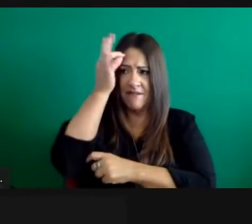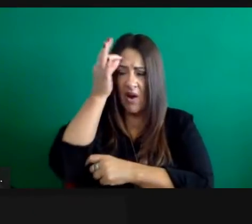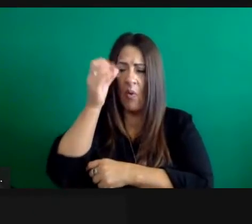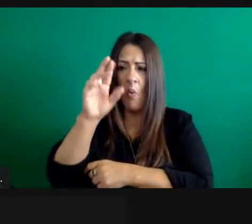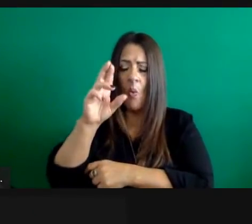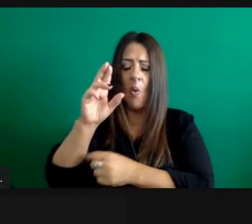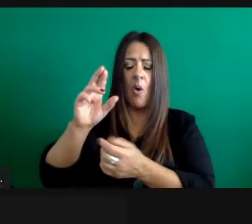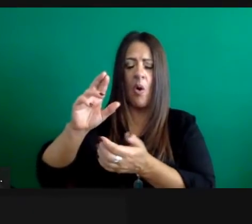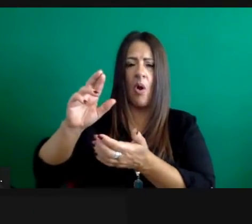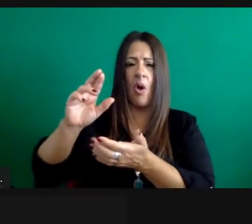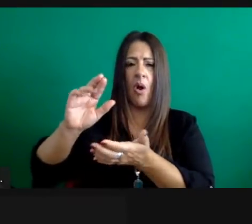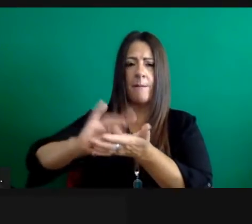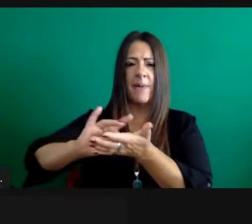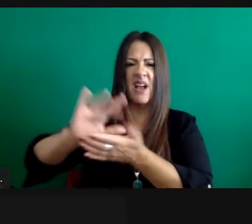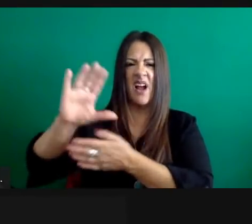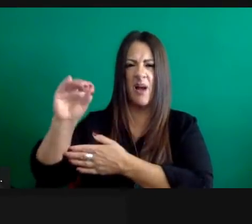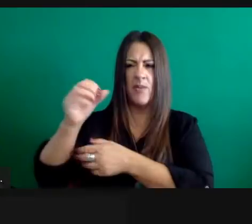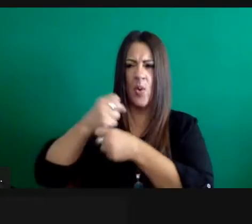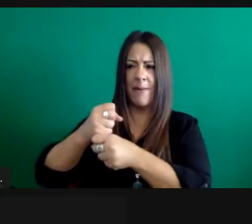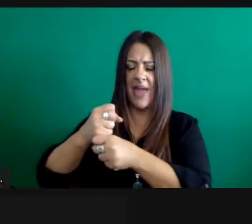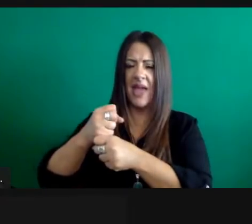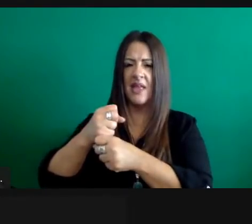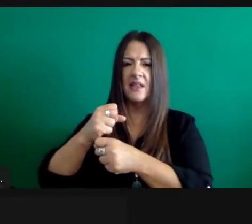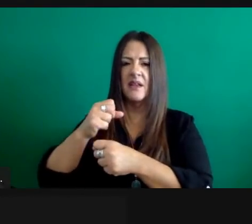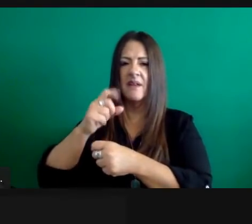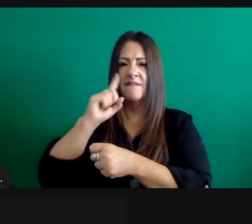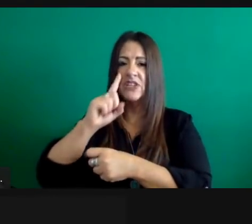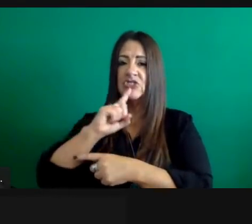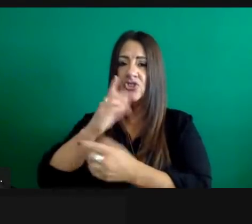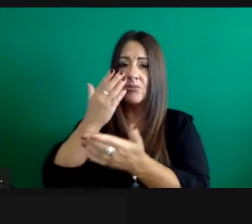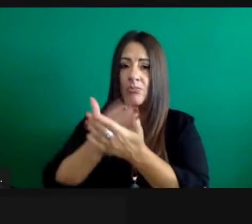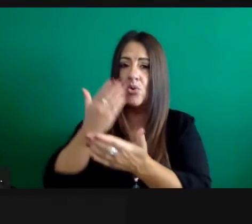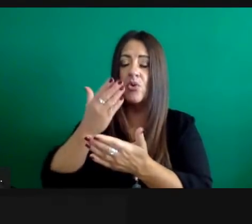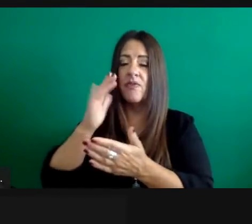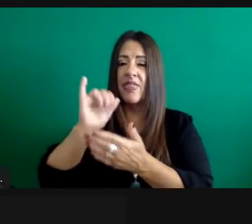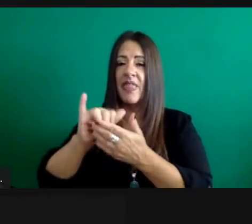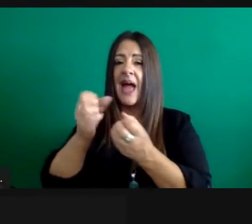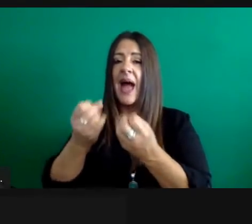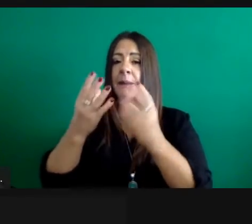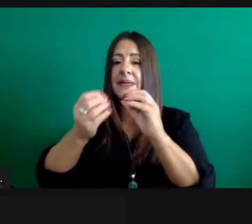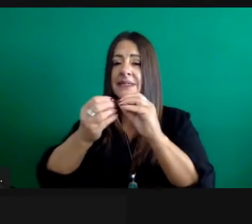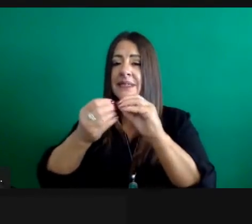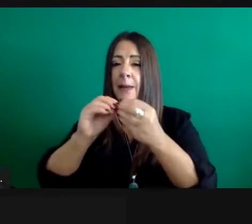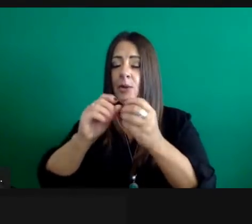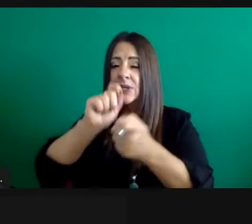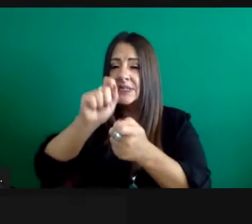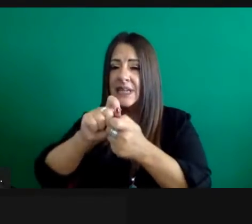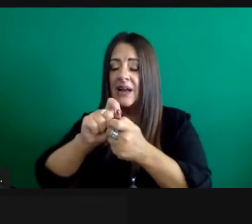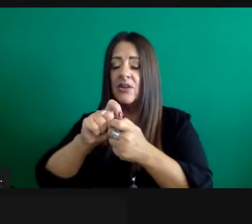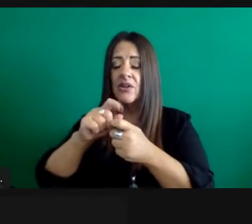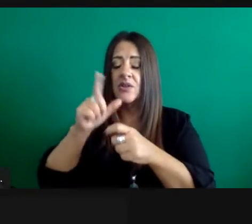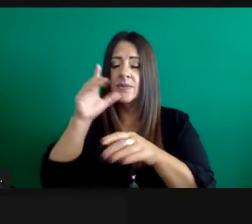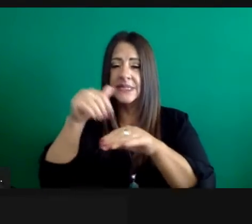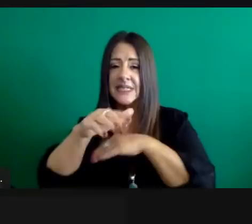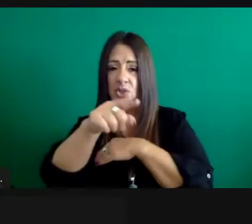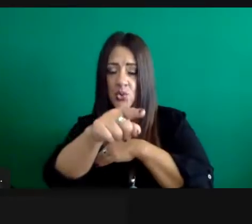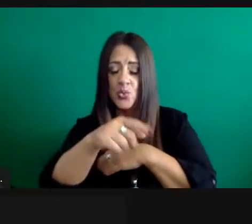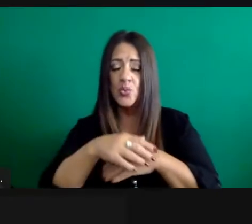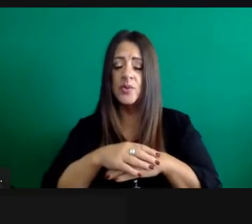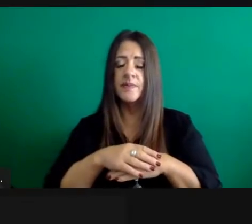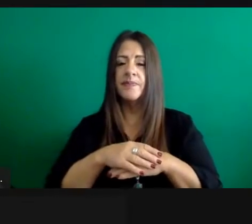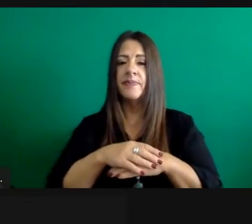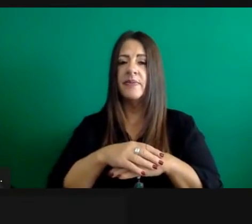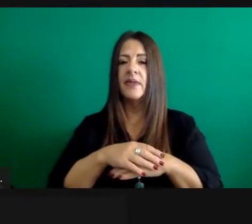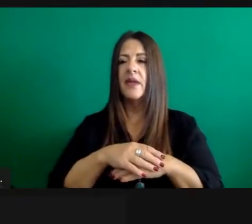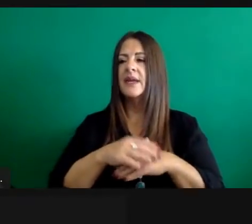drug companies about what we're going to receive? Yeah, thanks for the opportunity to clarify. Frankly, it's both. We have interactions with both